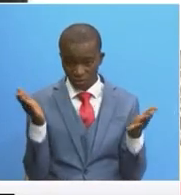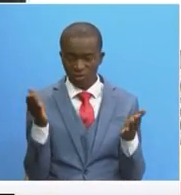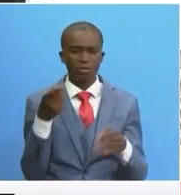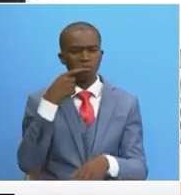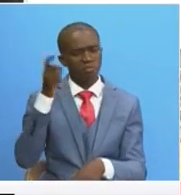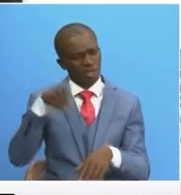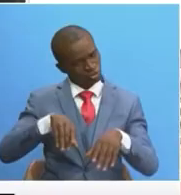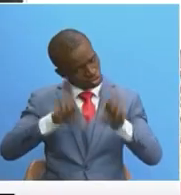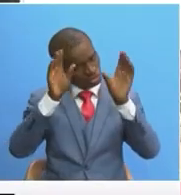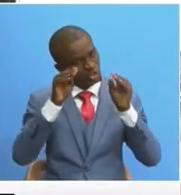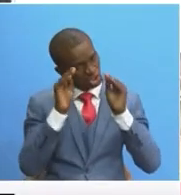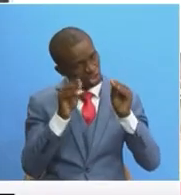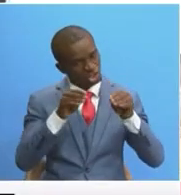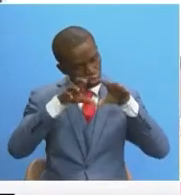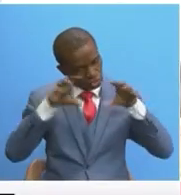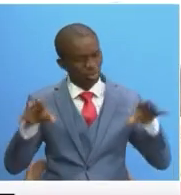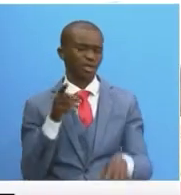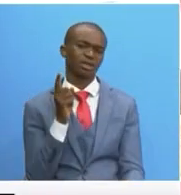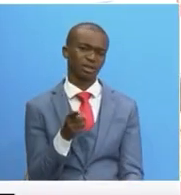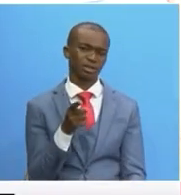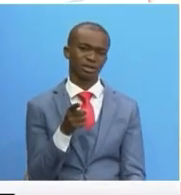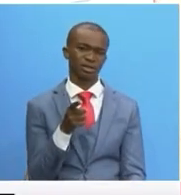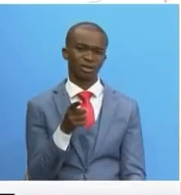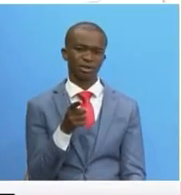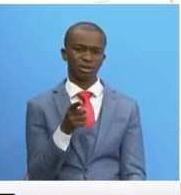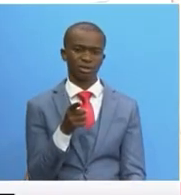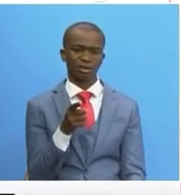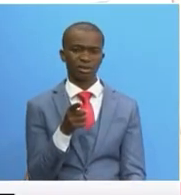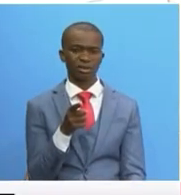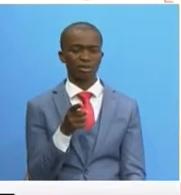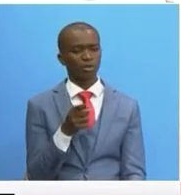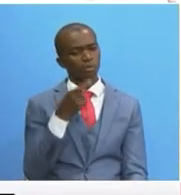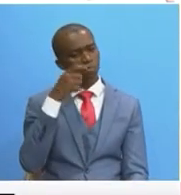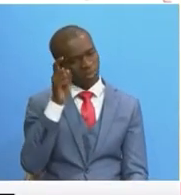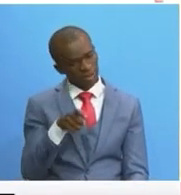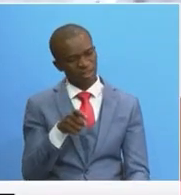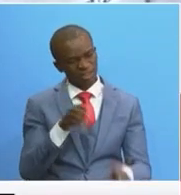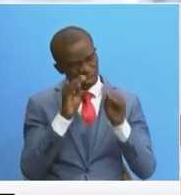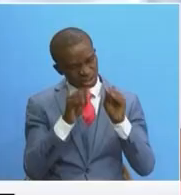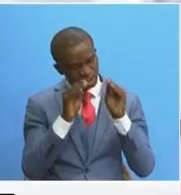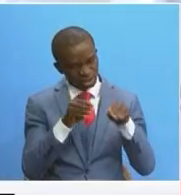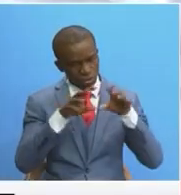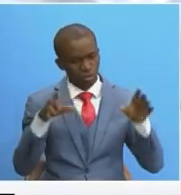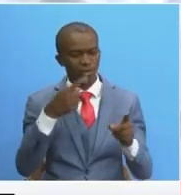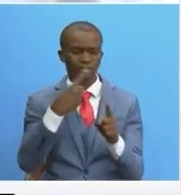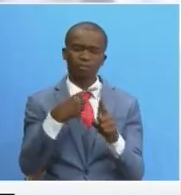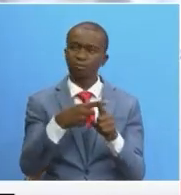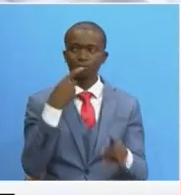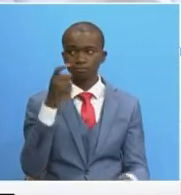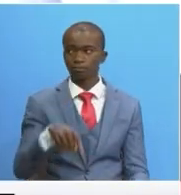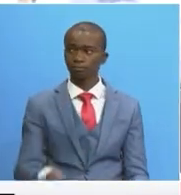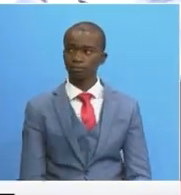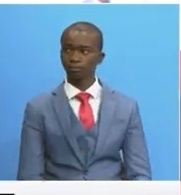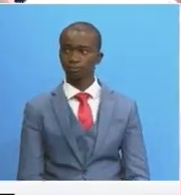these learners' lives. Don't leave a negative mark, but leave a positive mark. Positive strides government